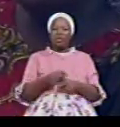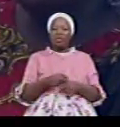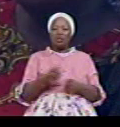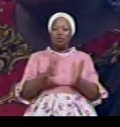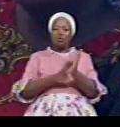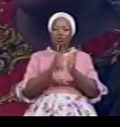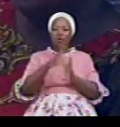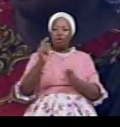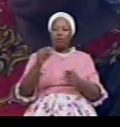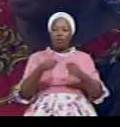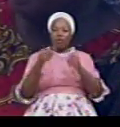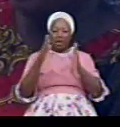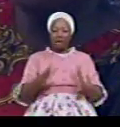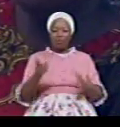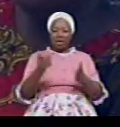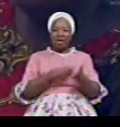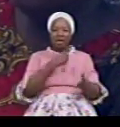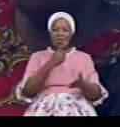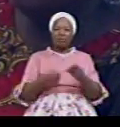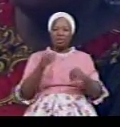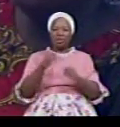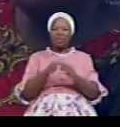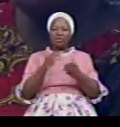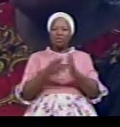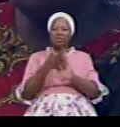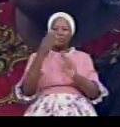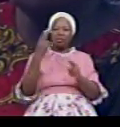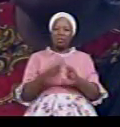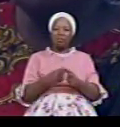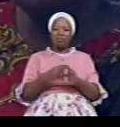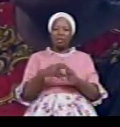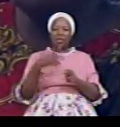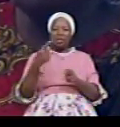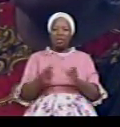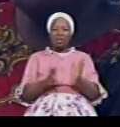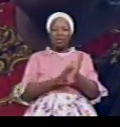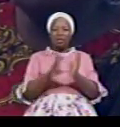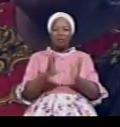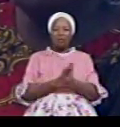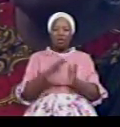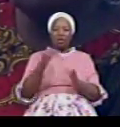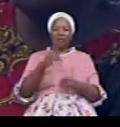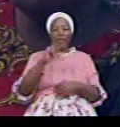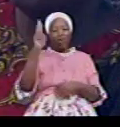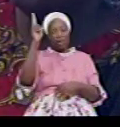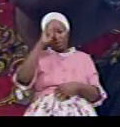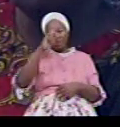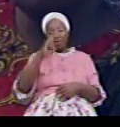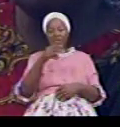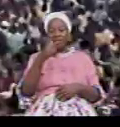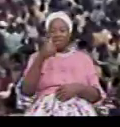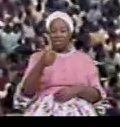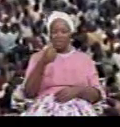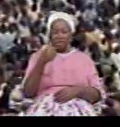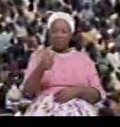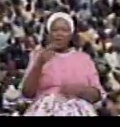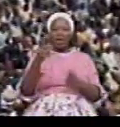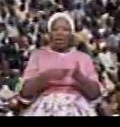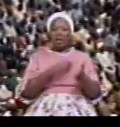enemies, cancelled. The will of your ignorant self,